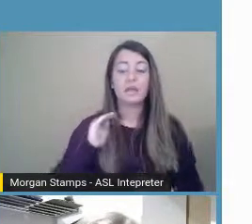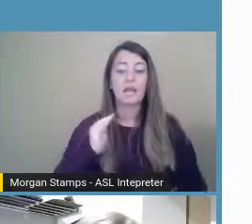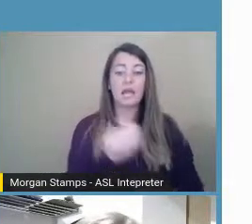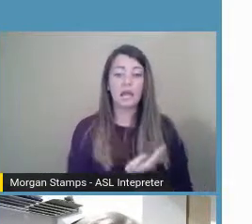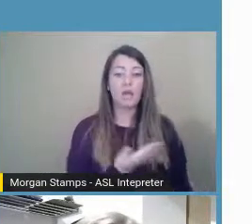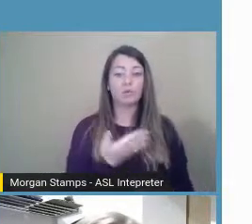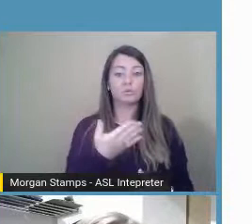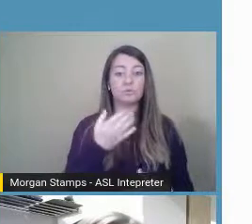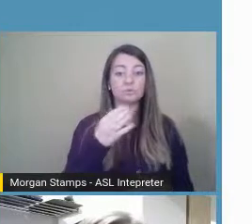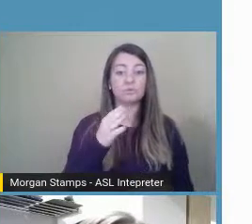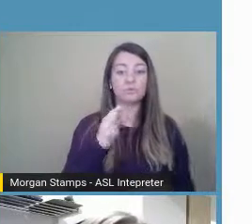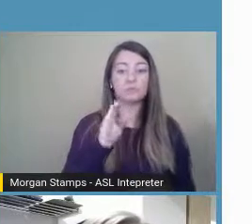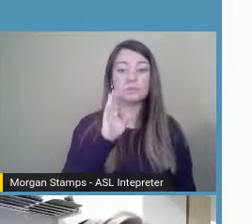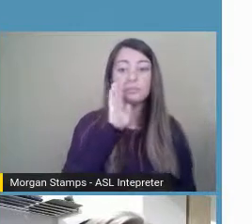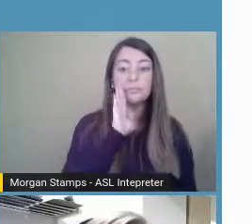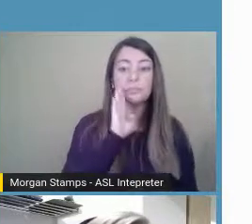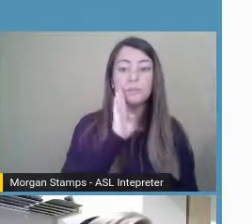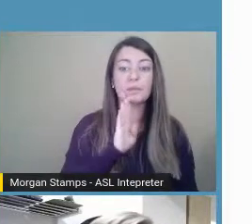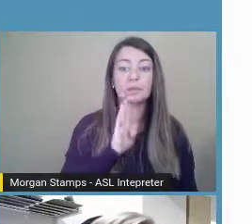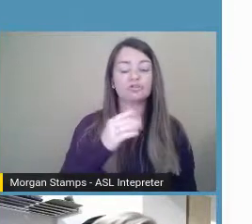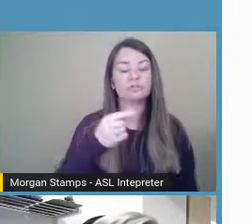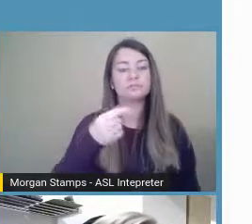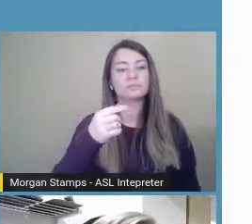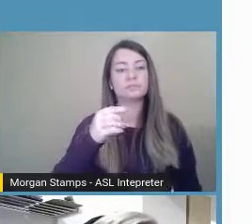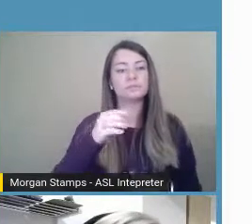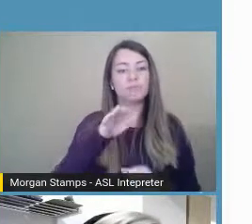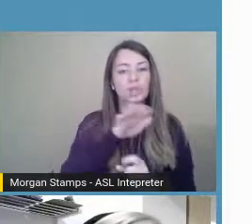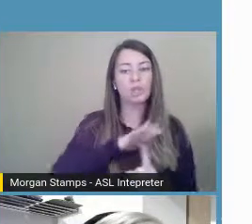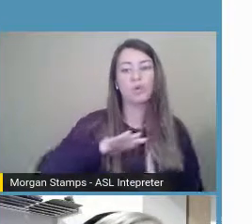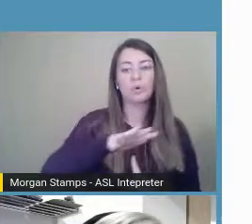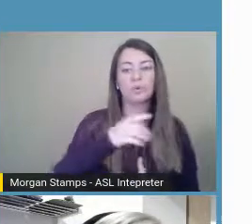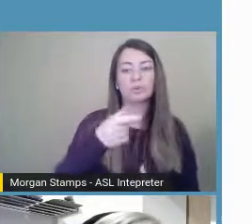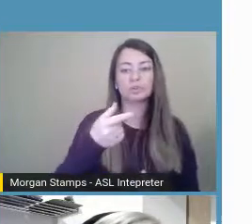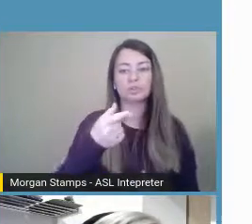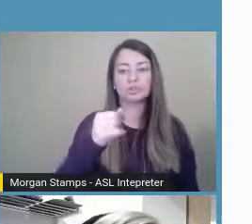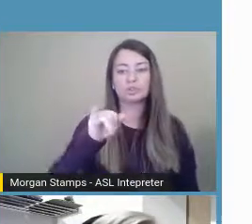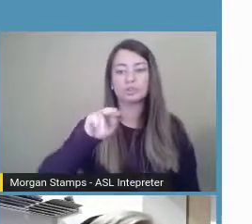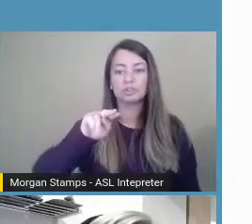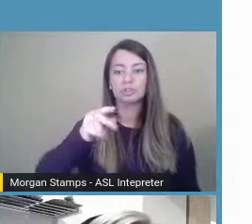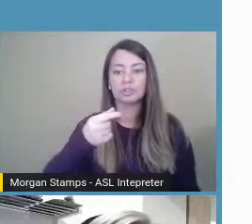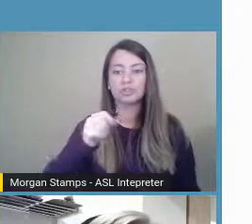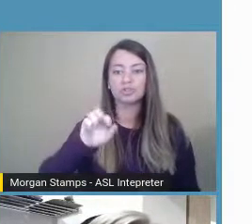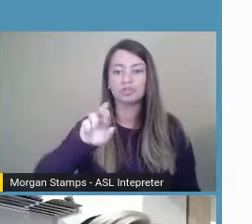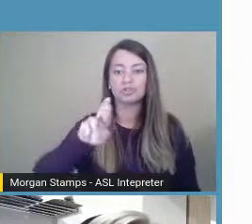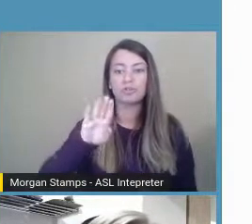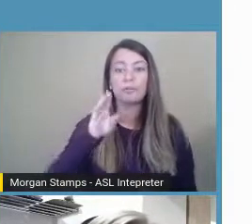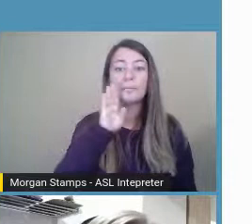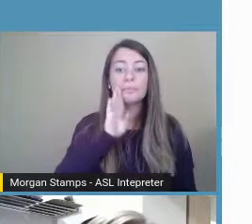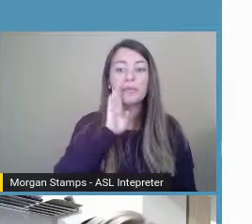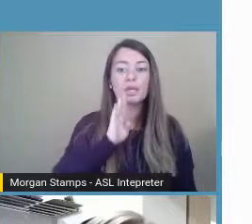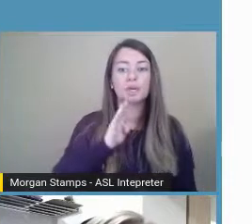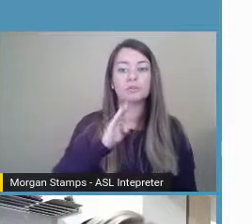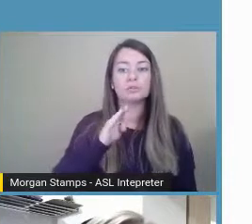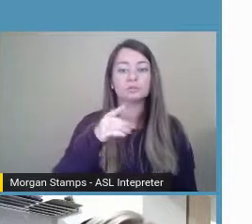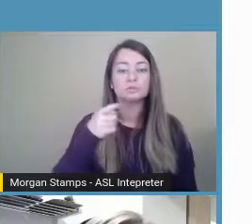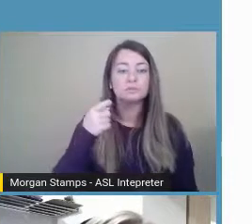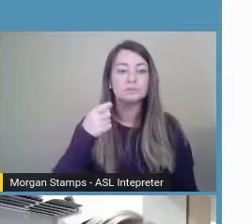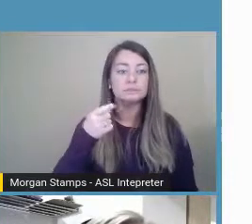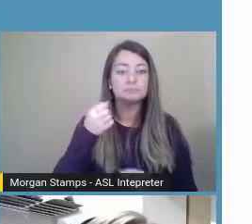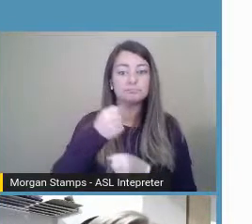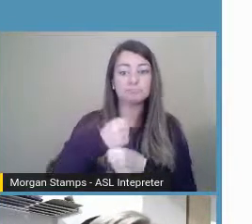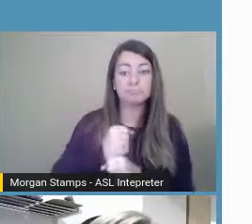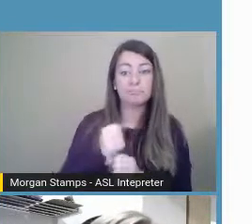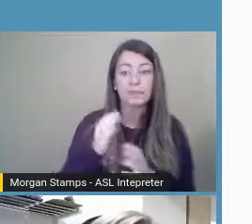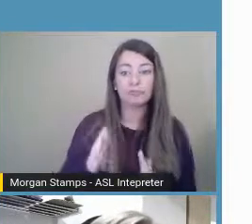for participants. Our program partner was a local board game cafe. One of their staff explored the history and artistry